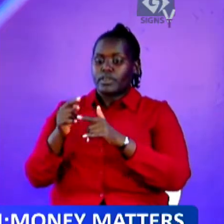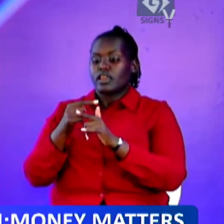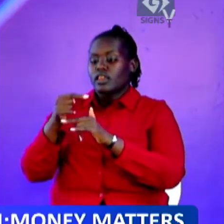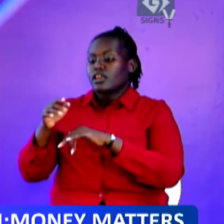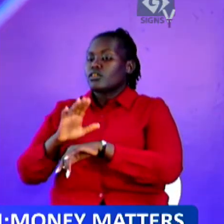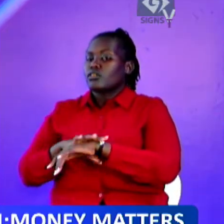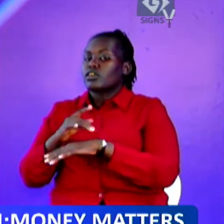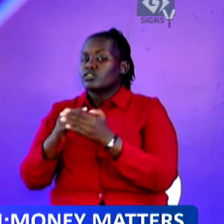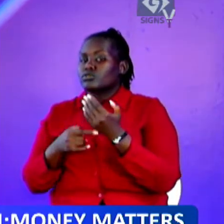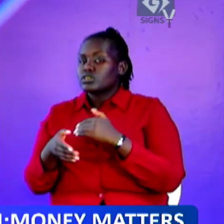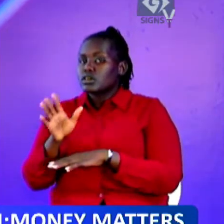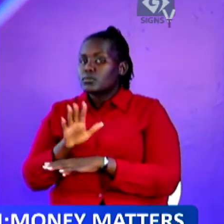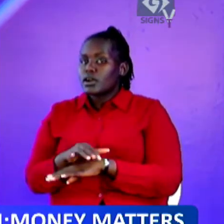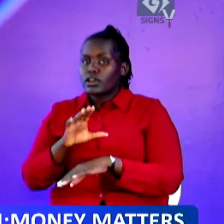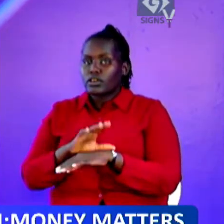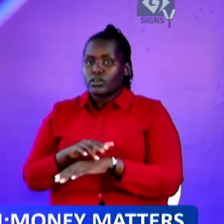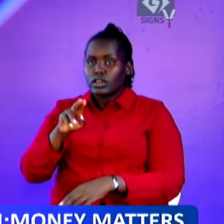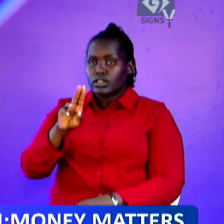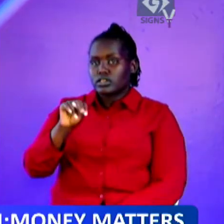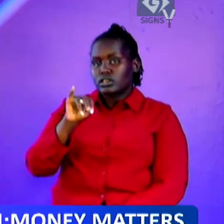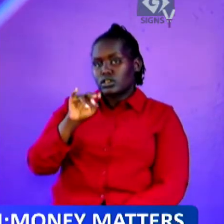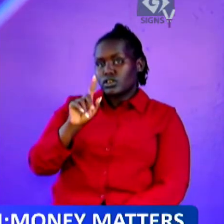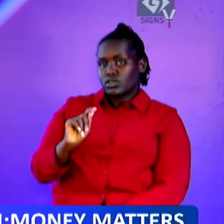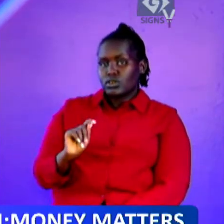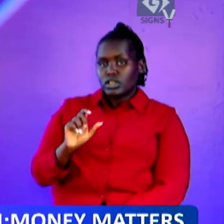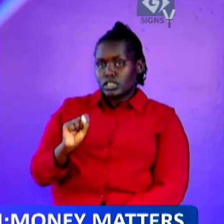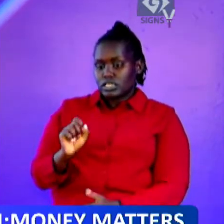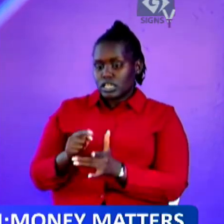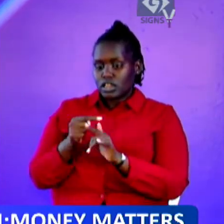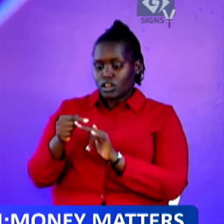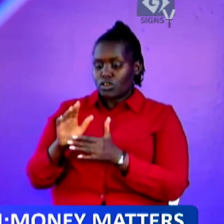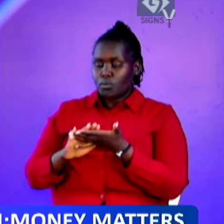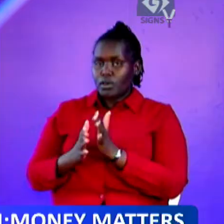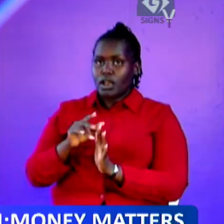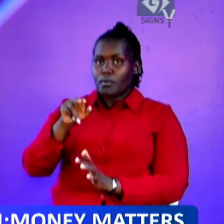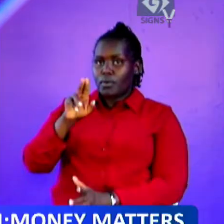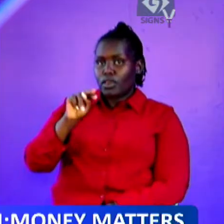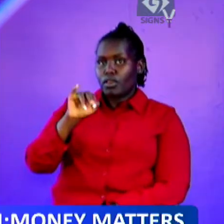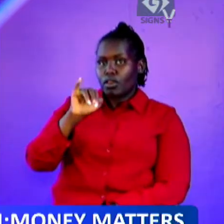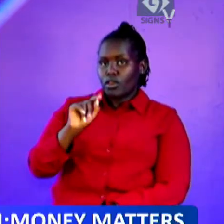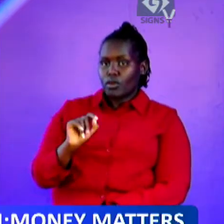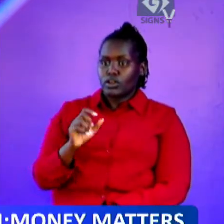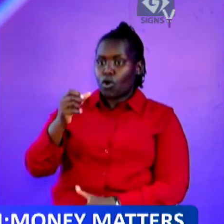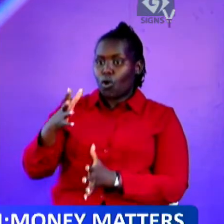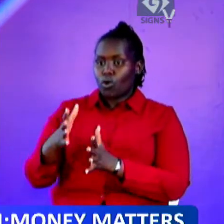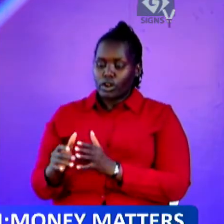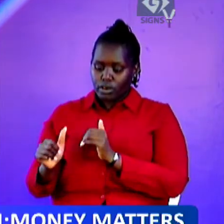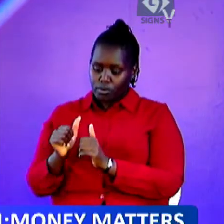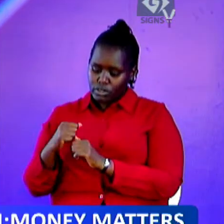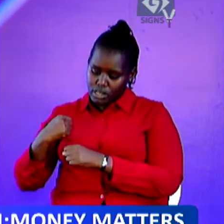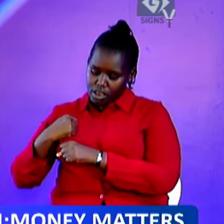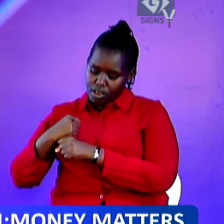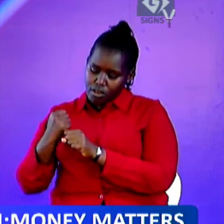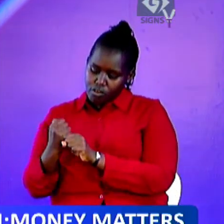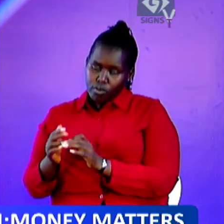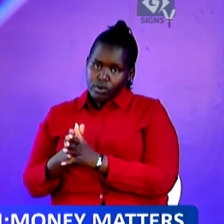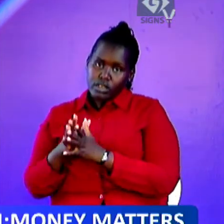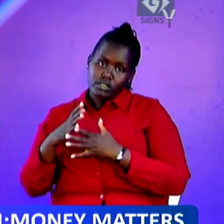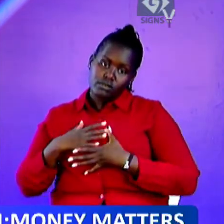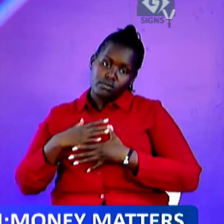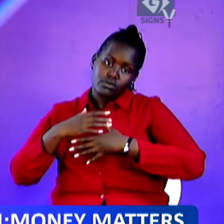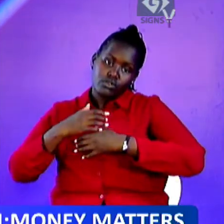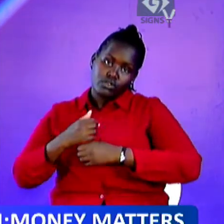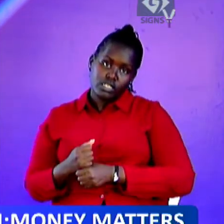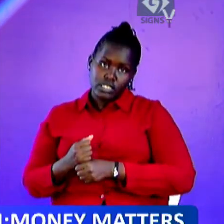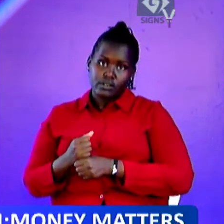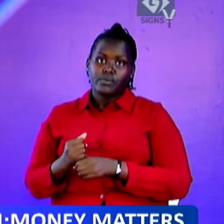in exchange? You get units, and you become a unit holder. And that is why these collective investment schemes, which are formed as trusts, because they issue